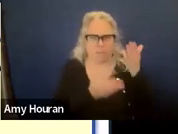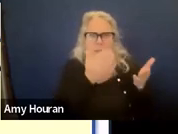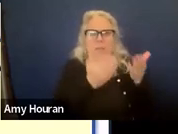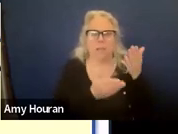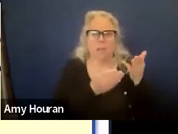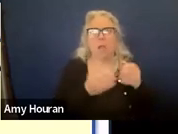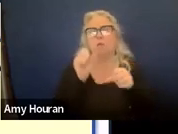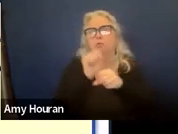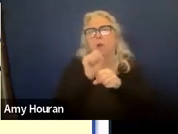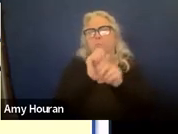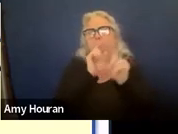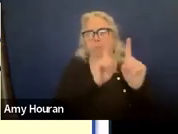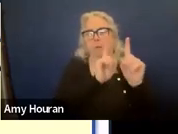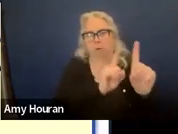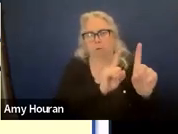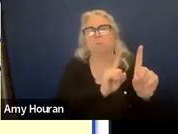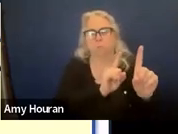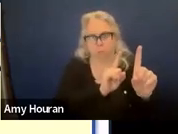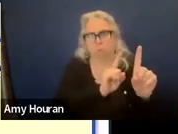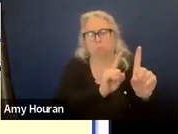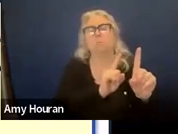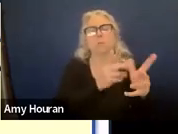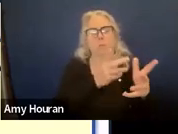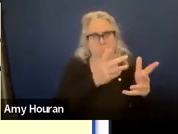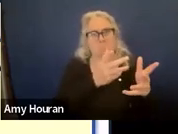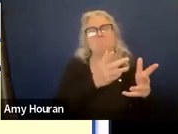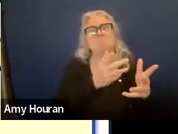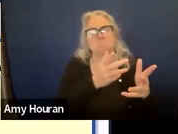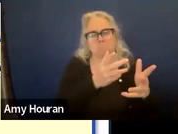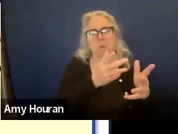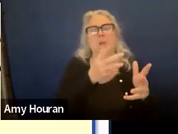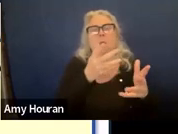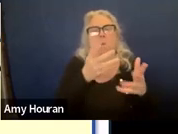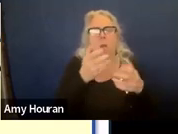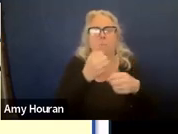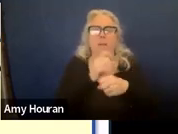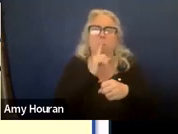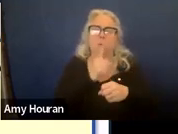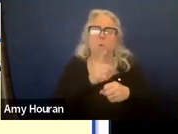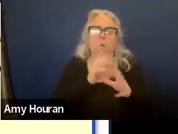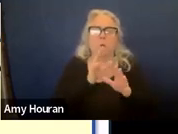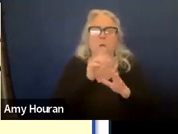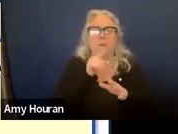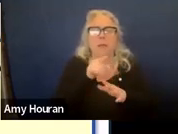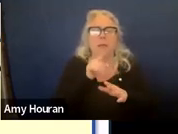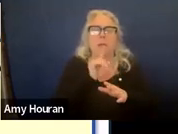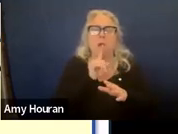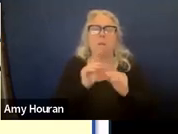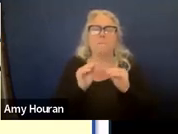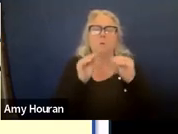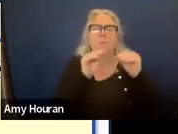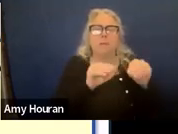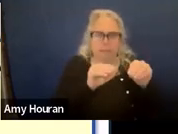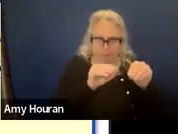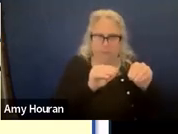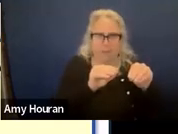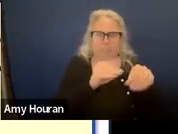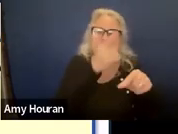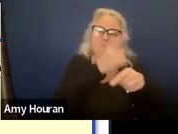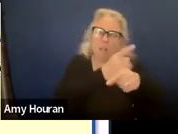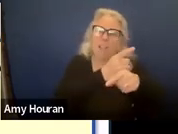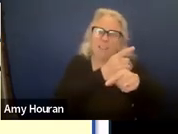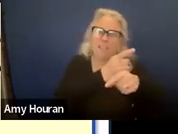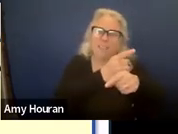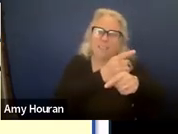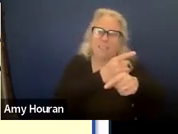Job shadowing will also do that kind of thing. You want to make sure you're kind of moving them in the direction that they really want,